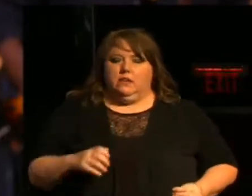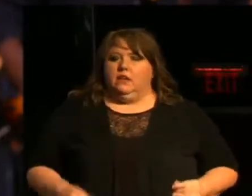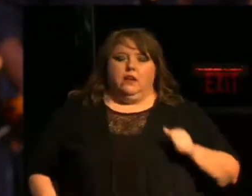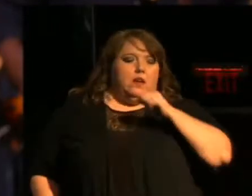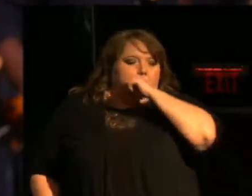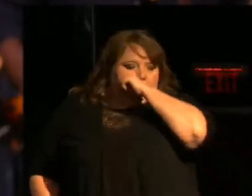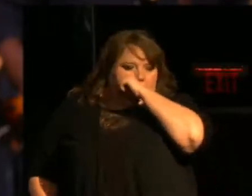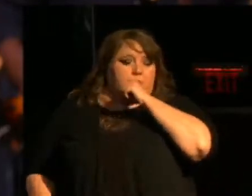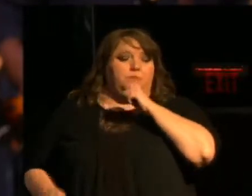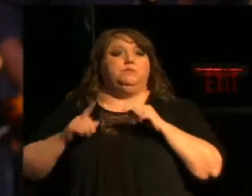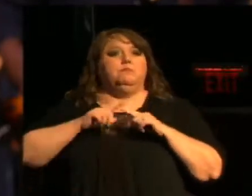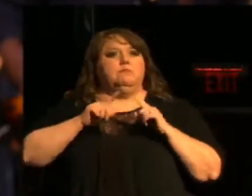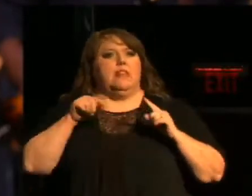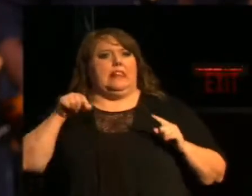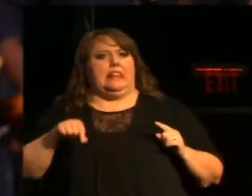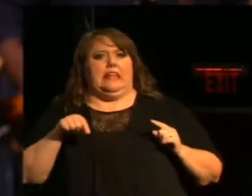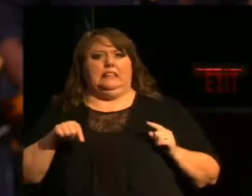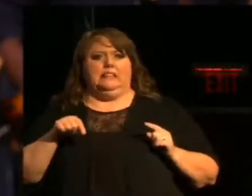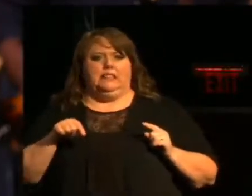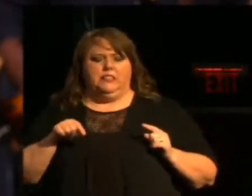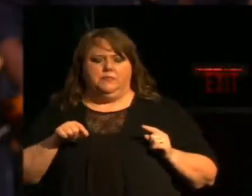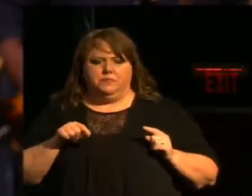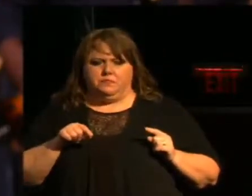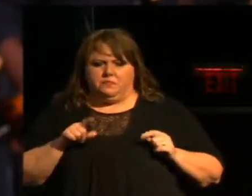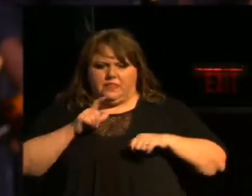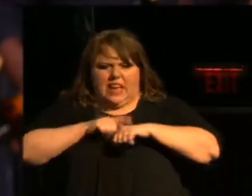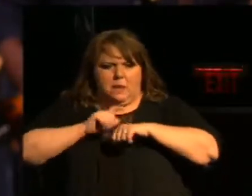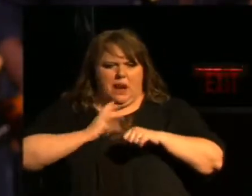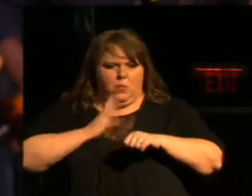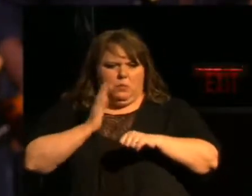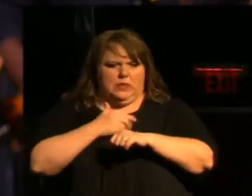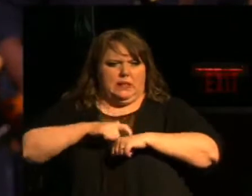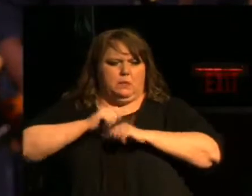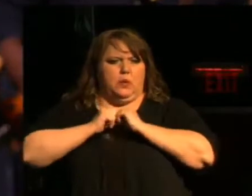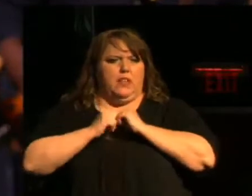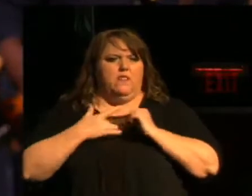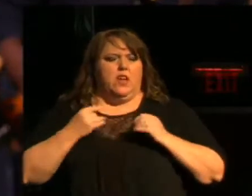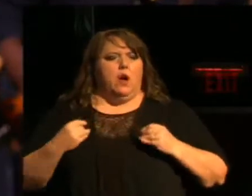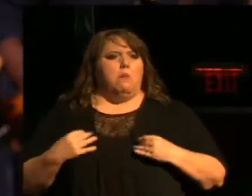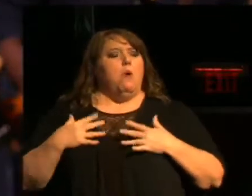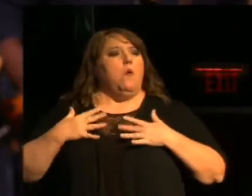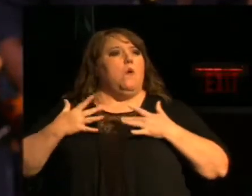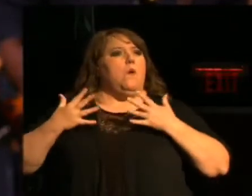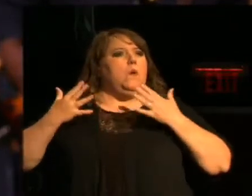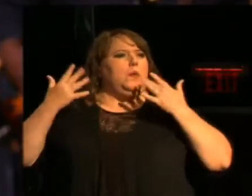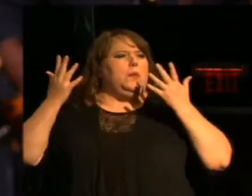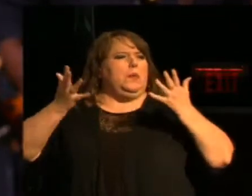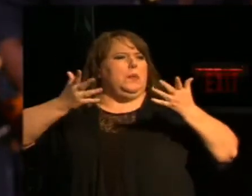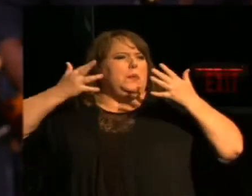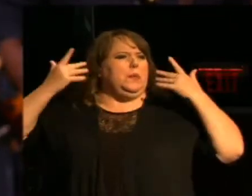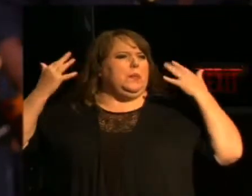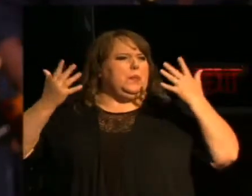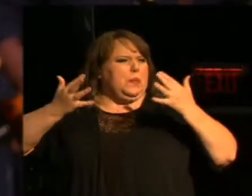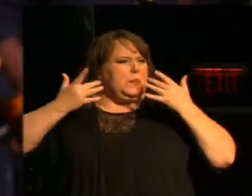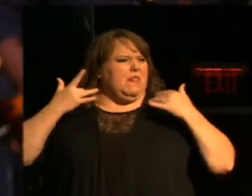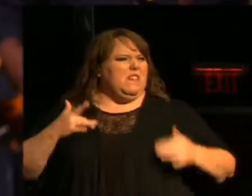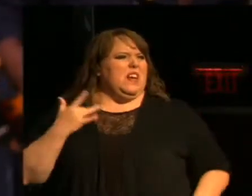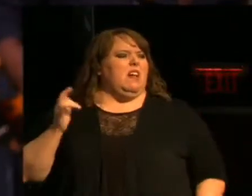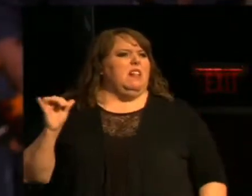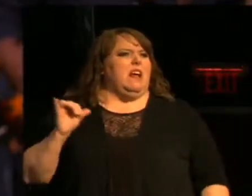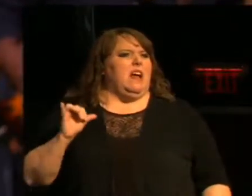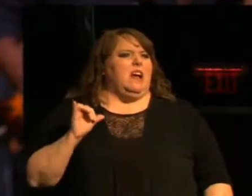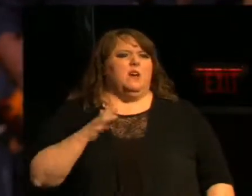this. Living below in this so sinful world. There